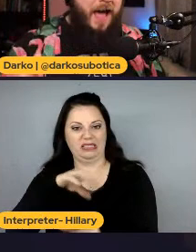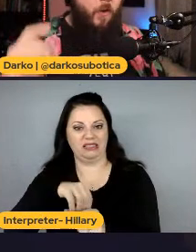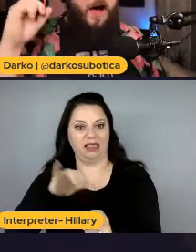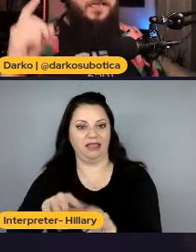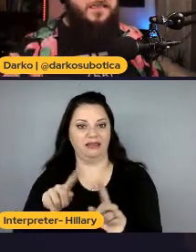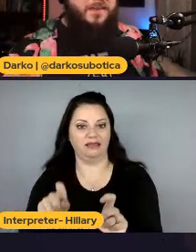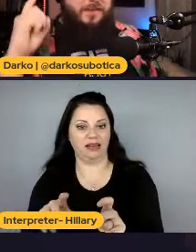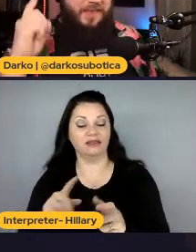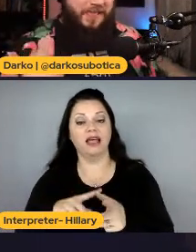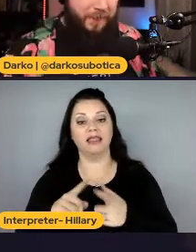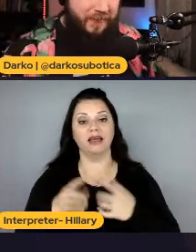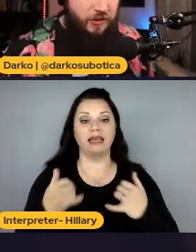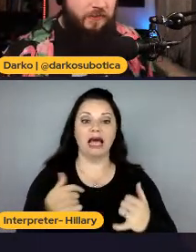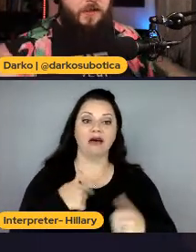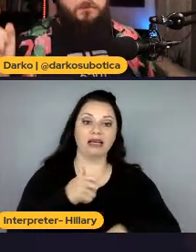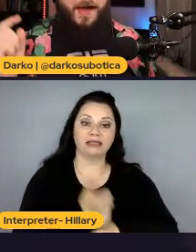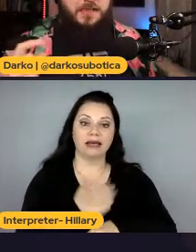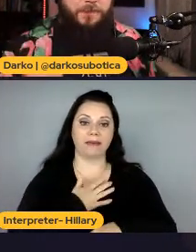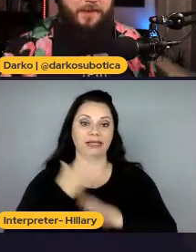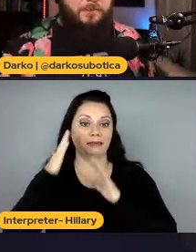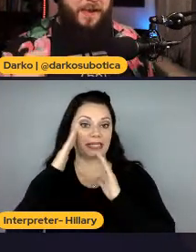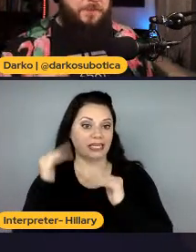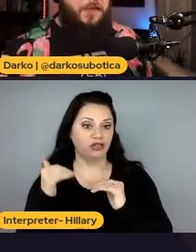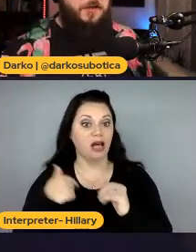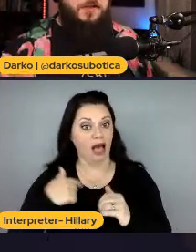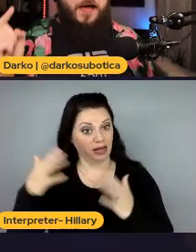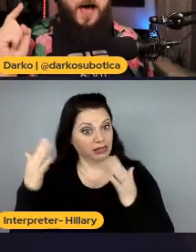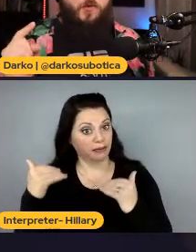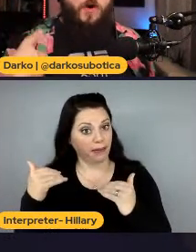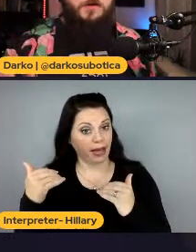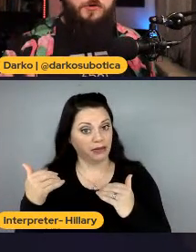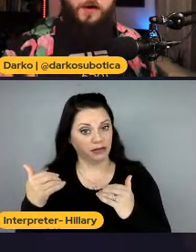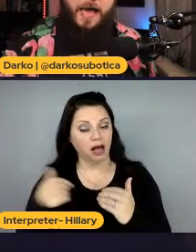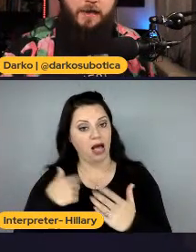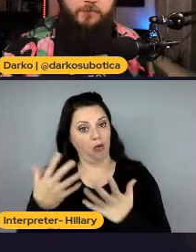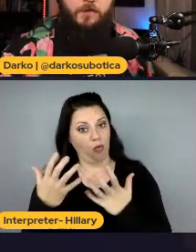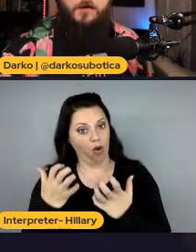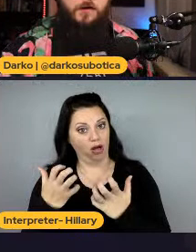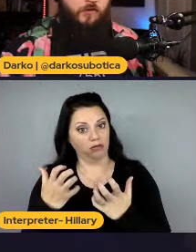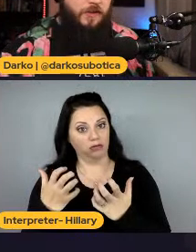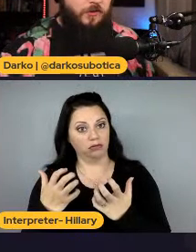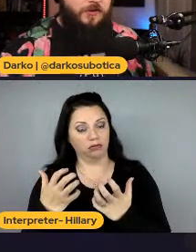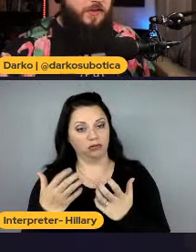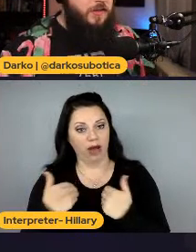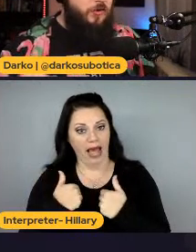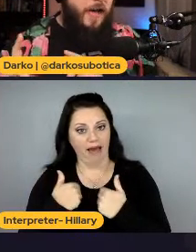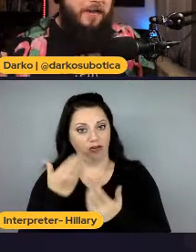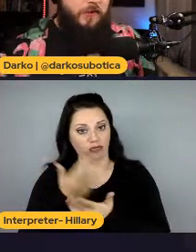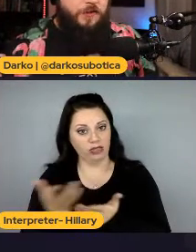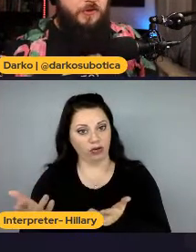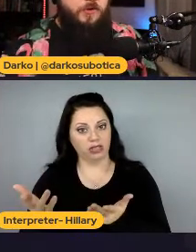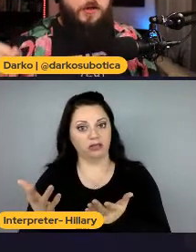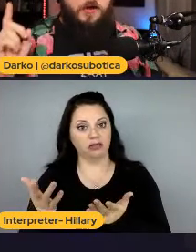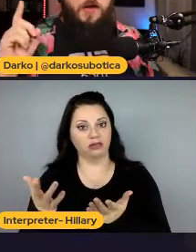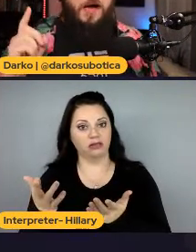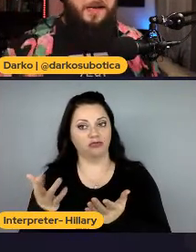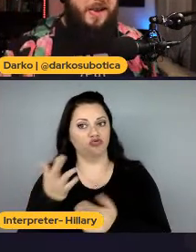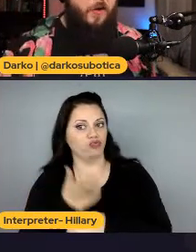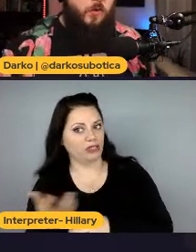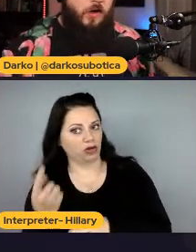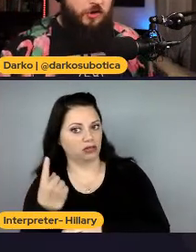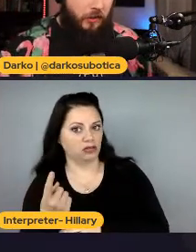And now I set the expectations. My expectation is I want to have resources, actually to have a resource,